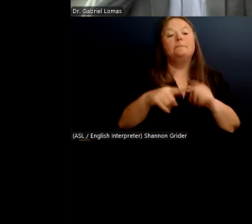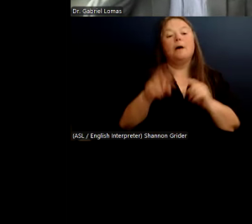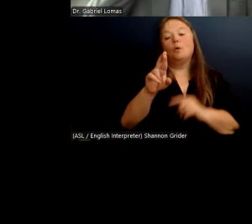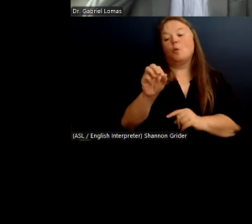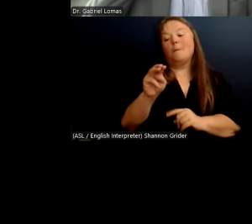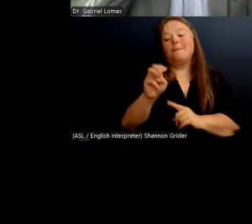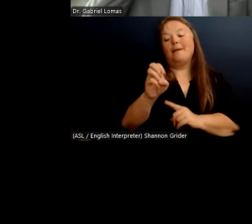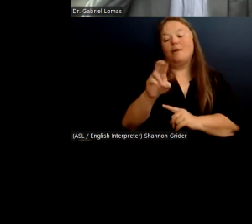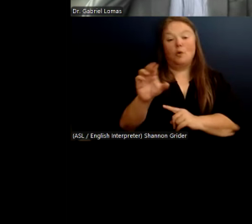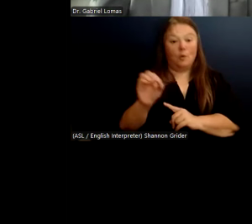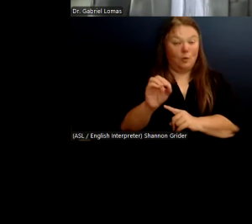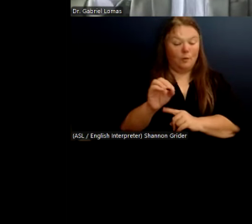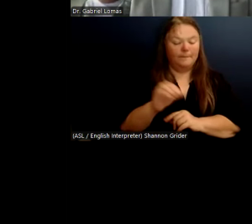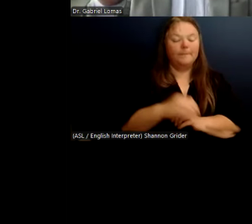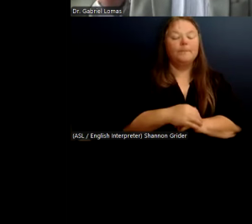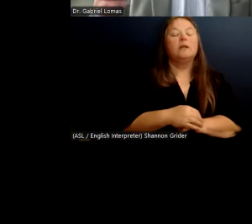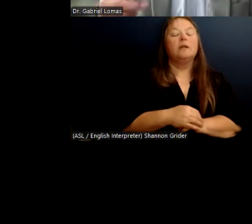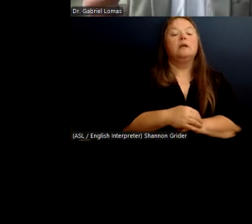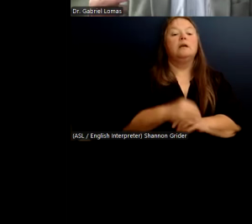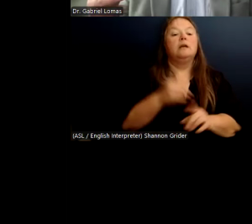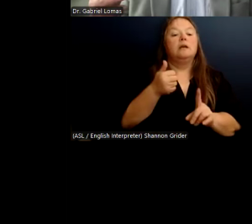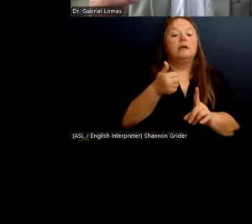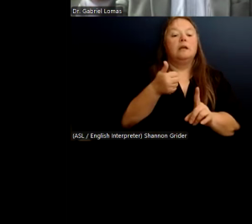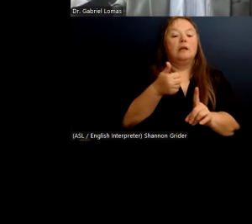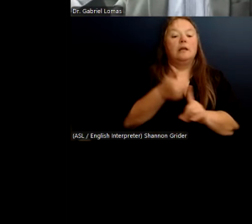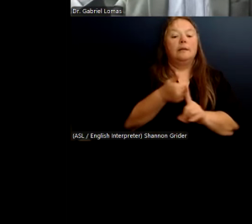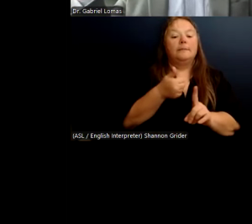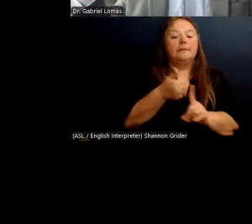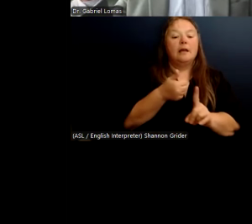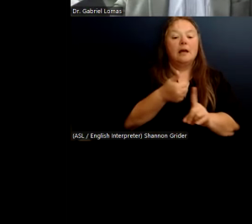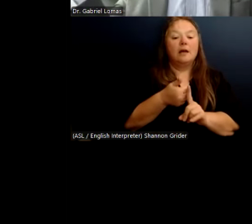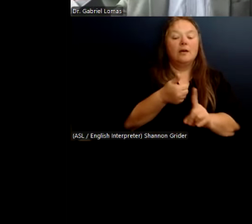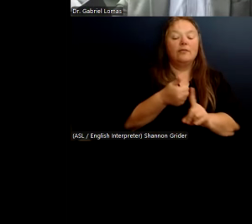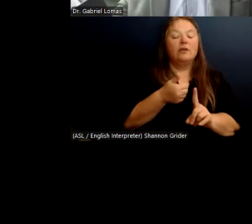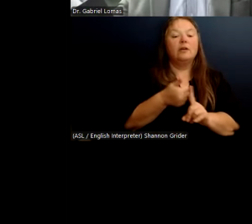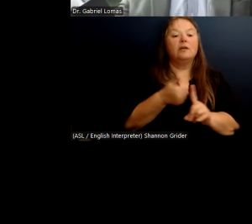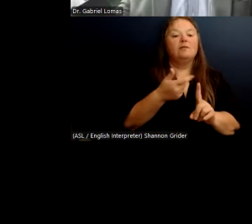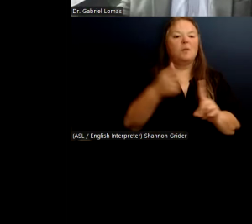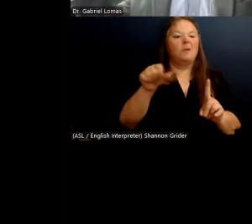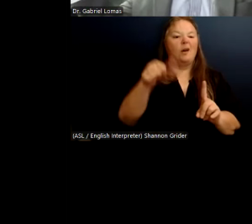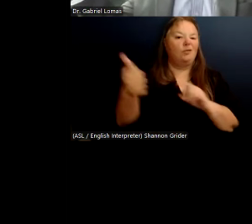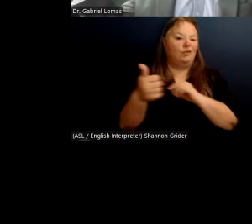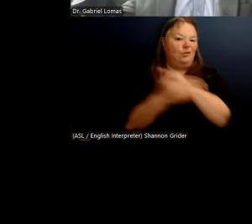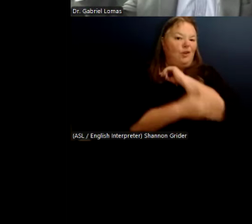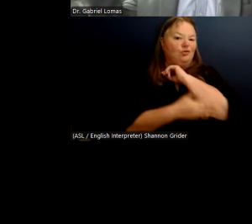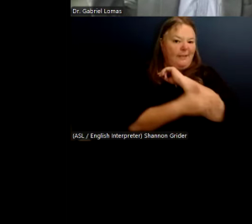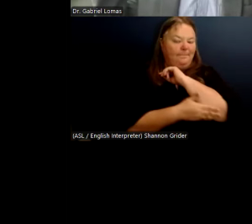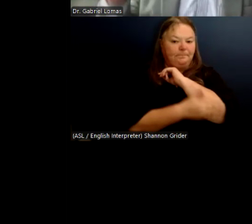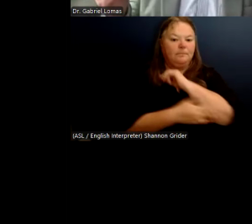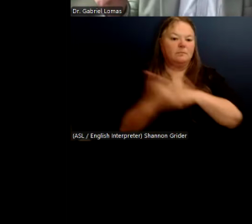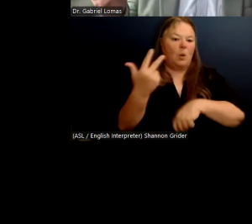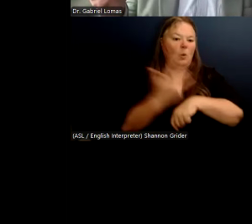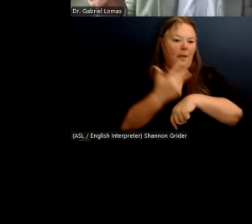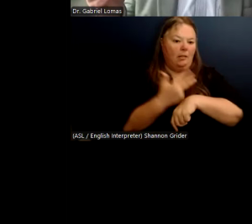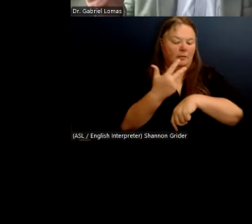it. Romero was from another country, and this happens quite a bit where a parent